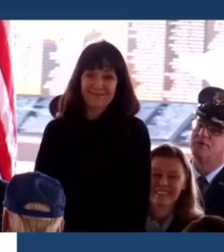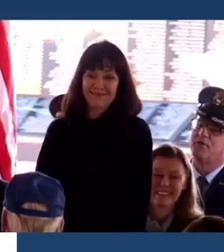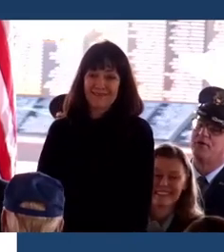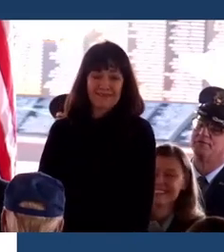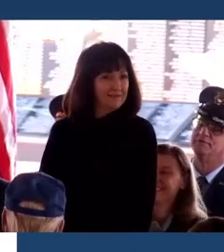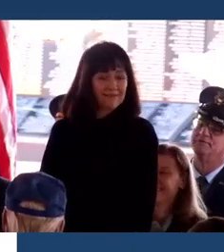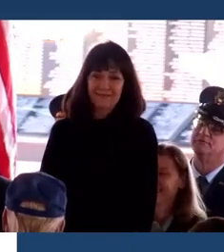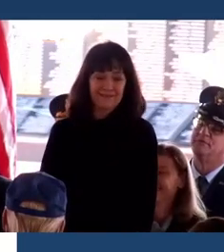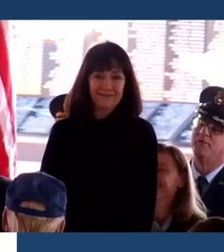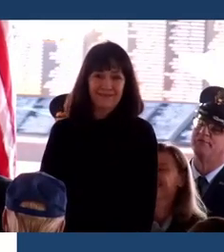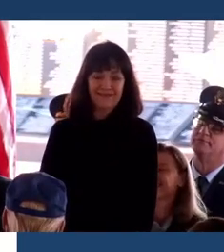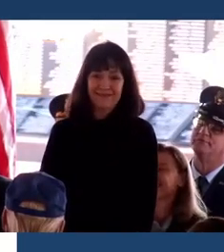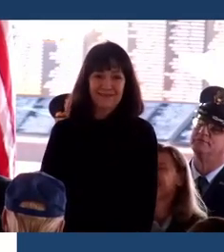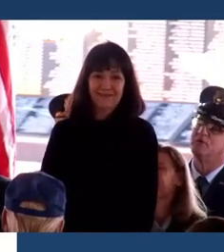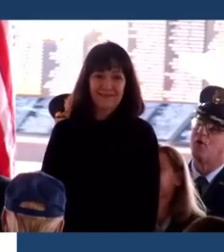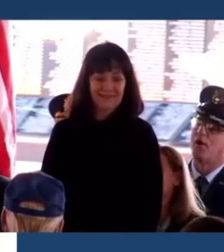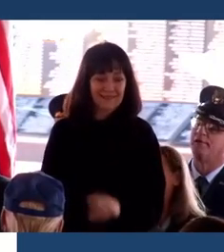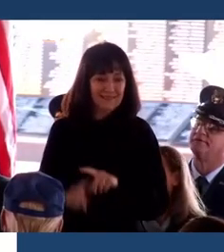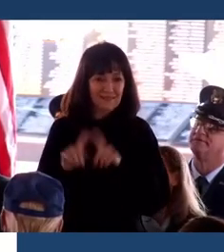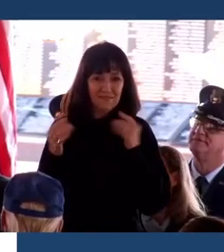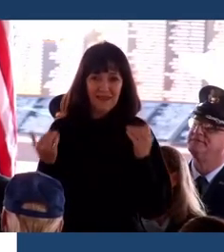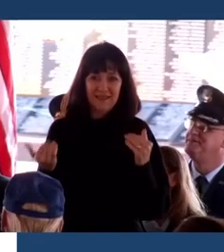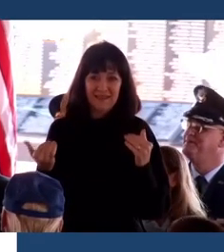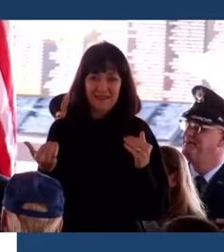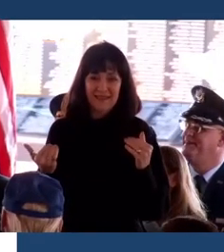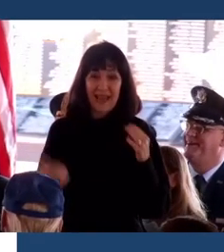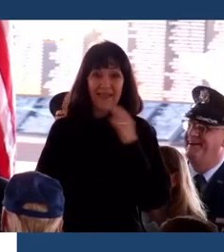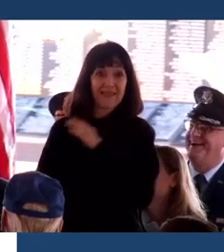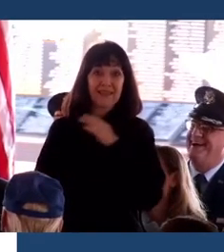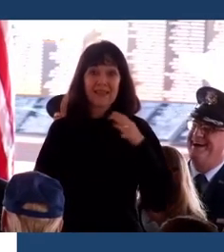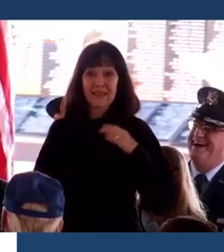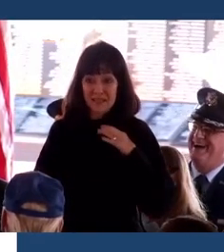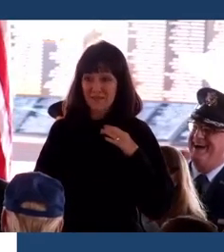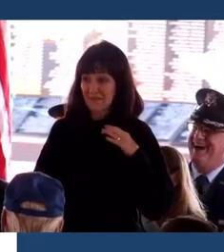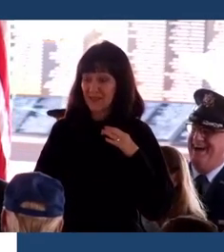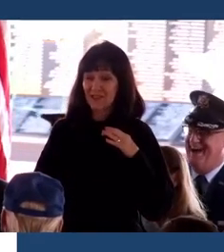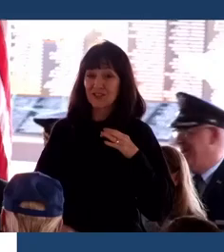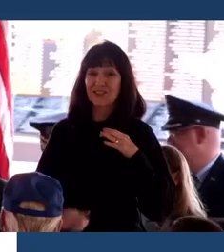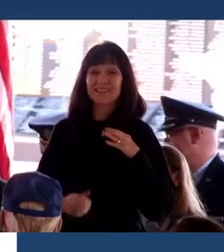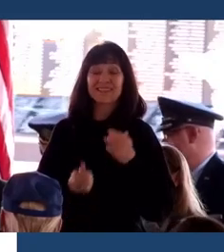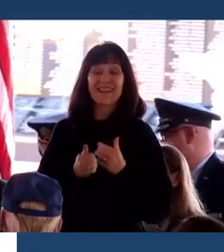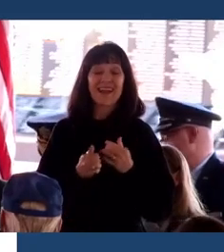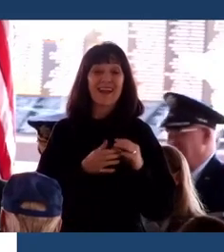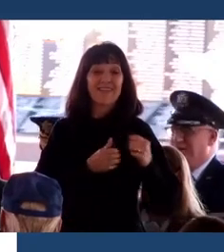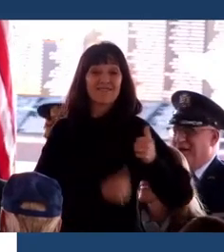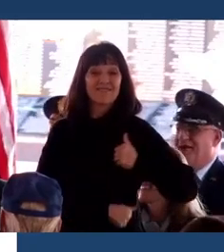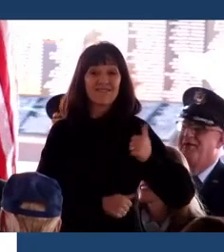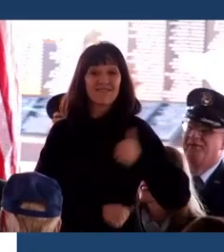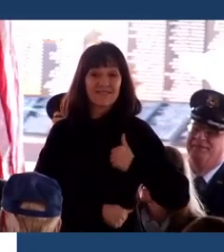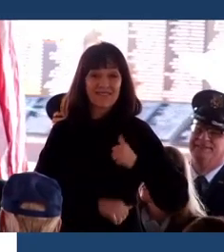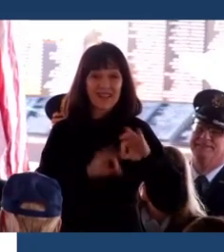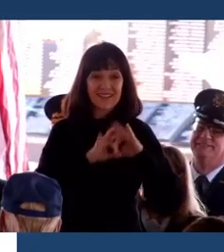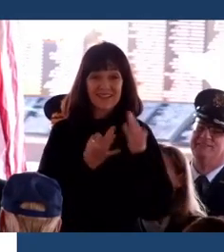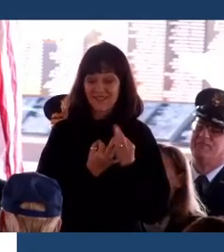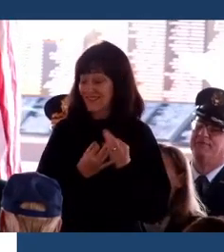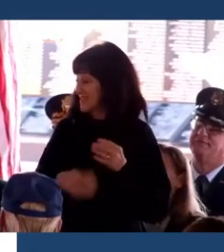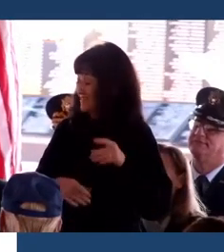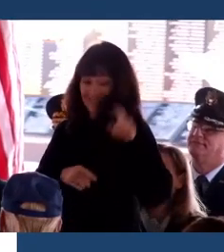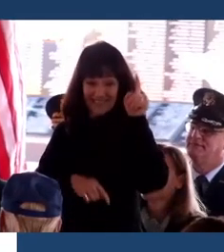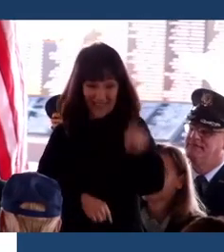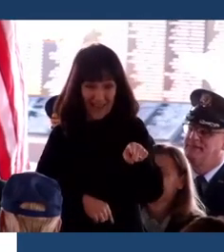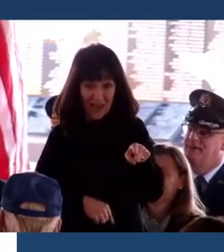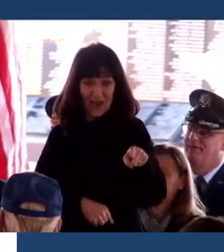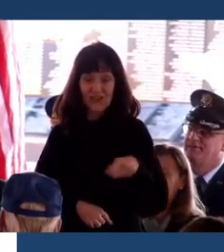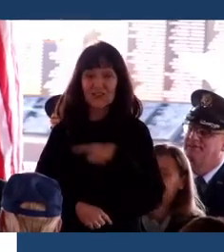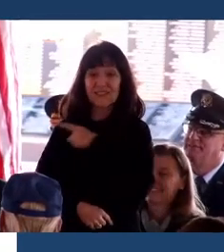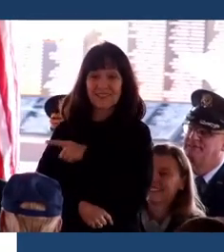And the Commission on Veterans Affairs sits right over here. And the Gold Star families, they sit